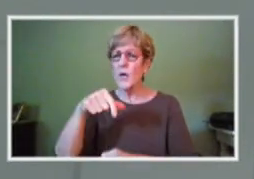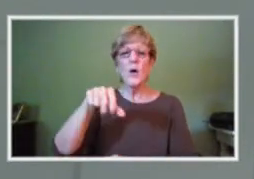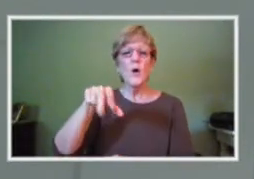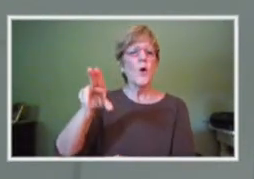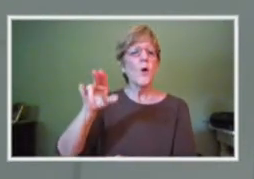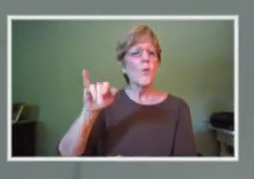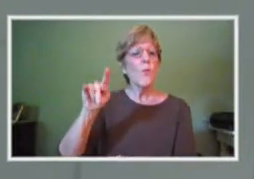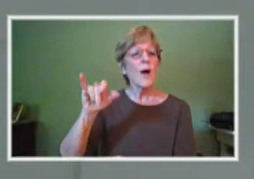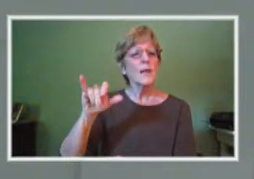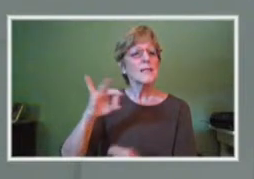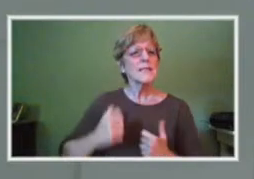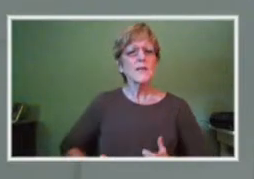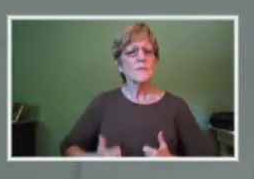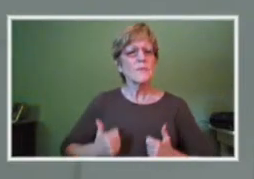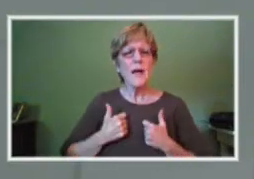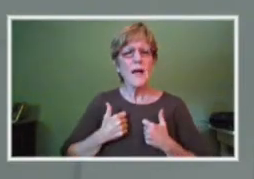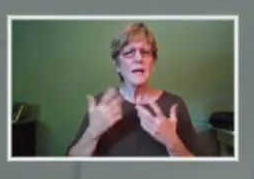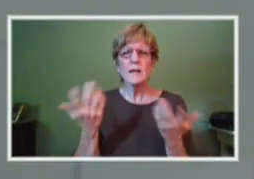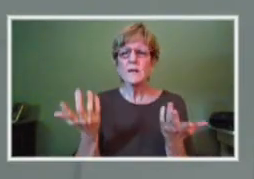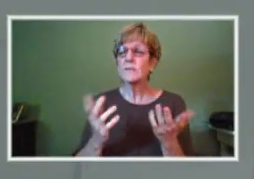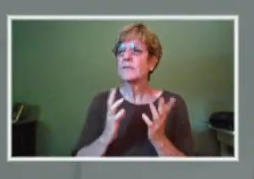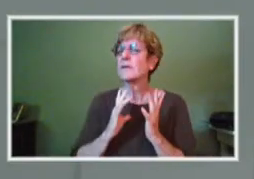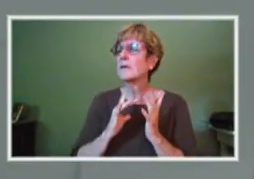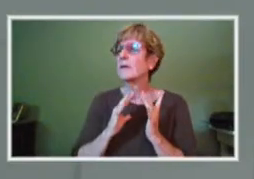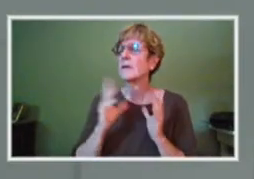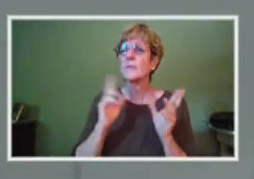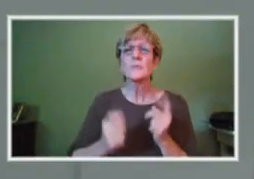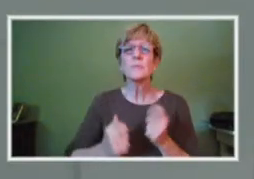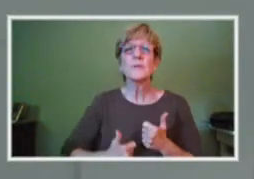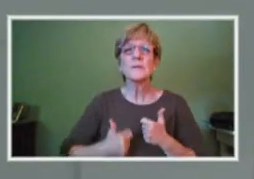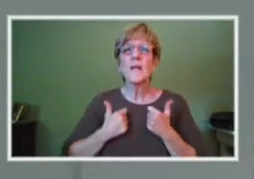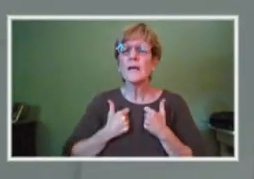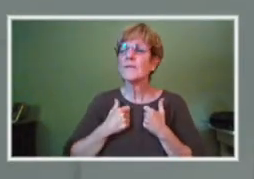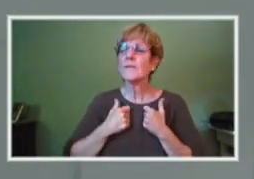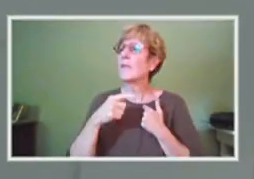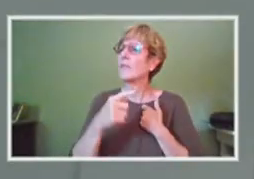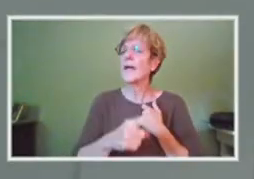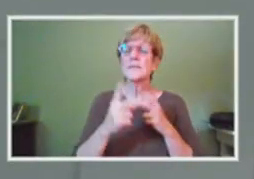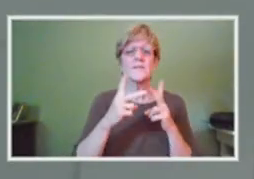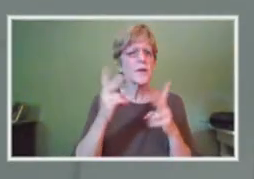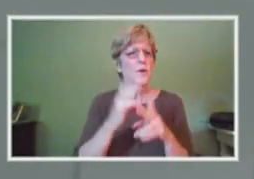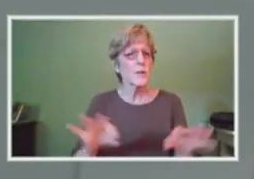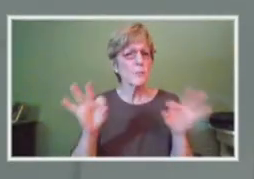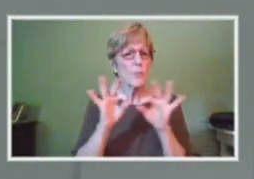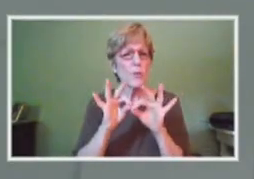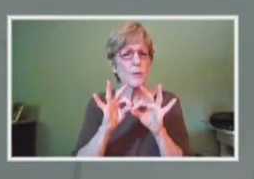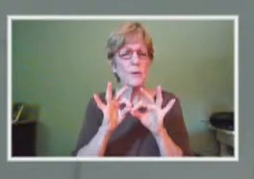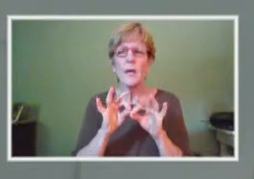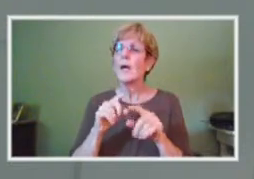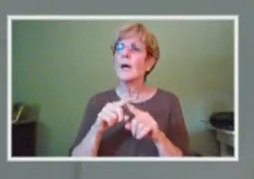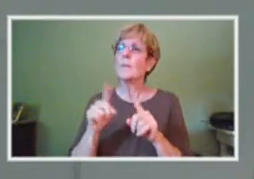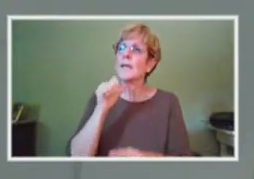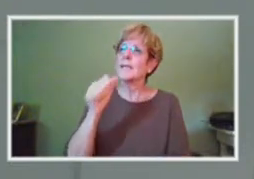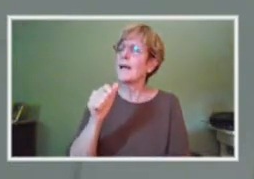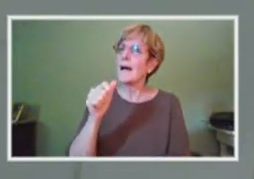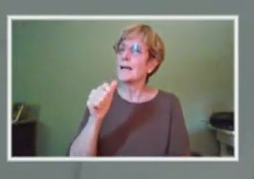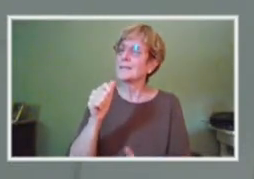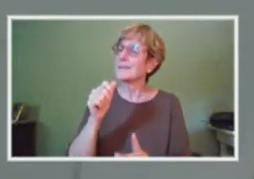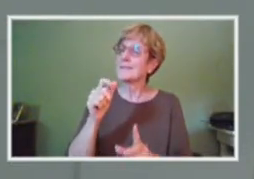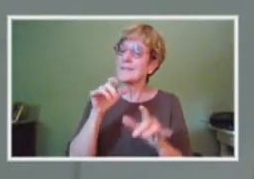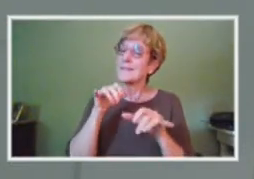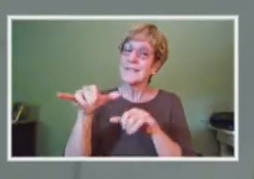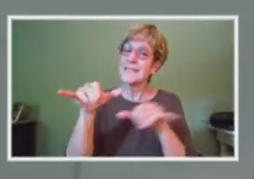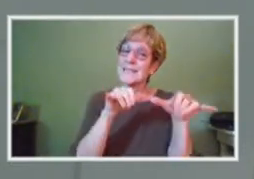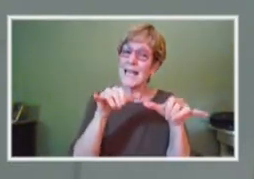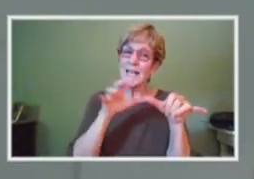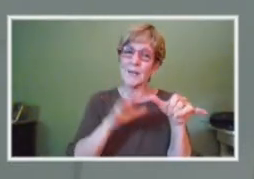issues. And all of us have said that the quality of life issues are very important, but they're not all the same for every place in the